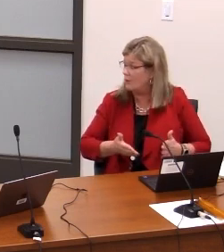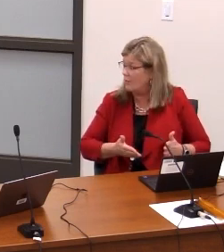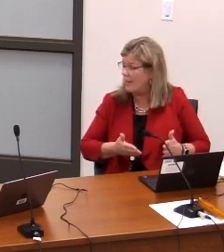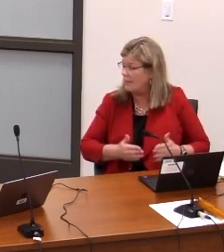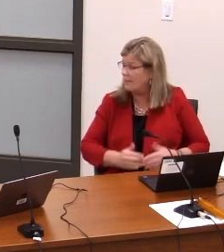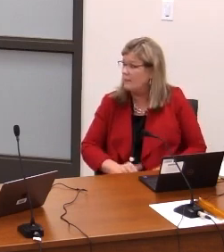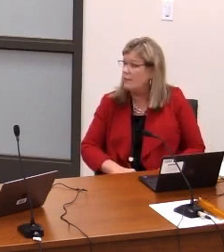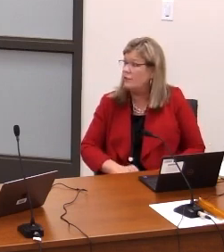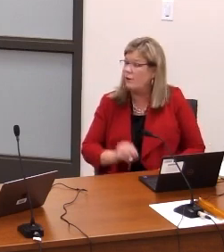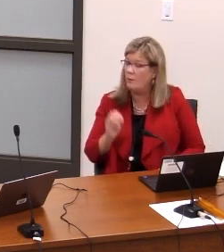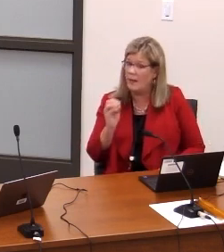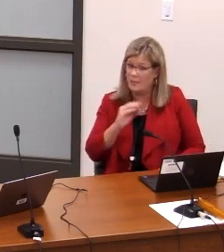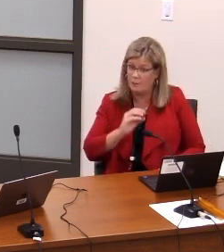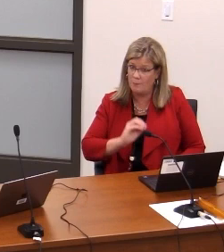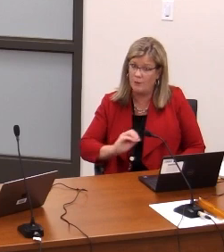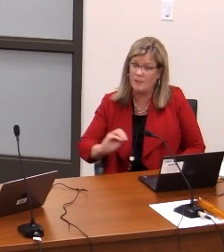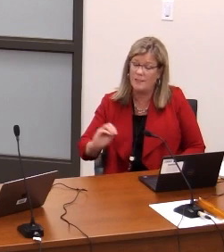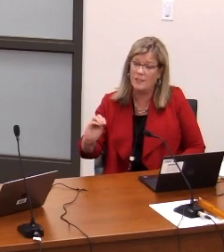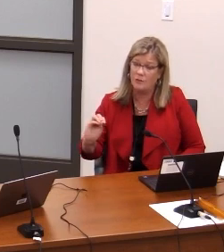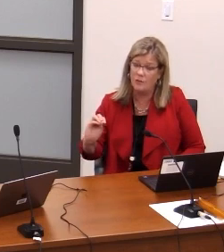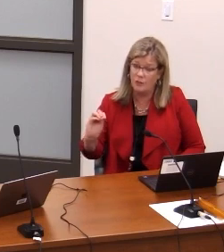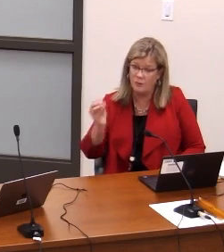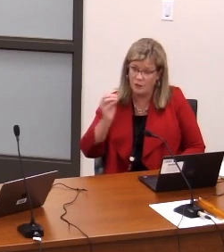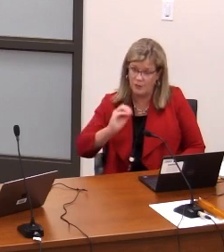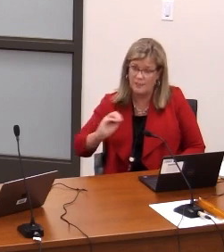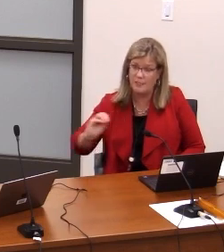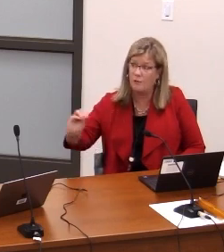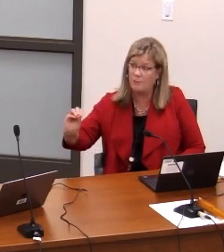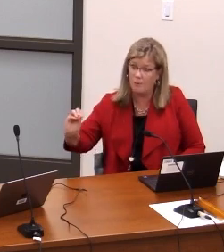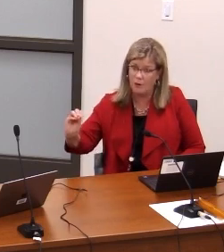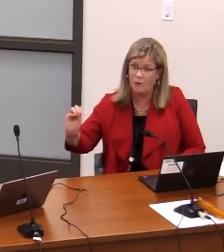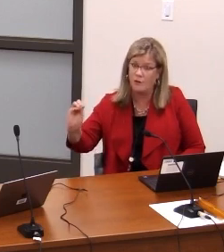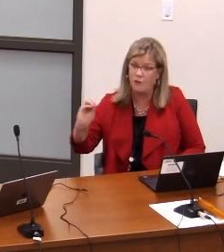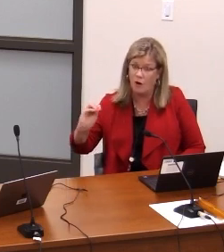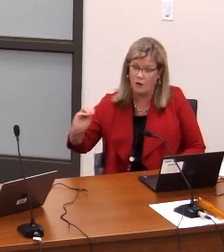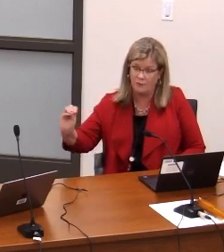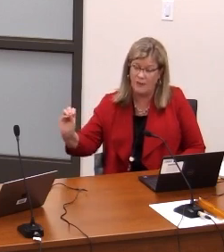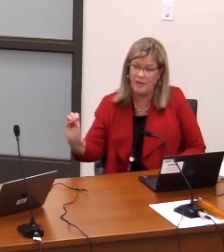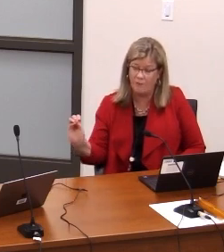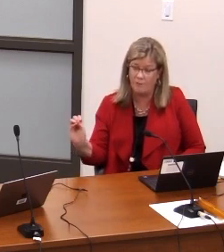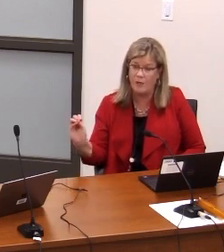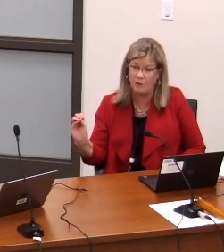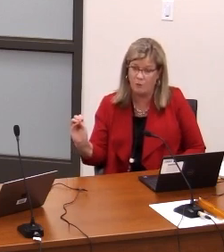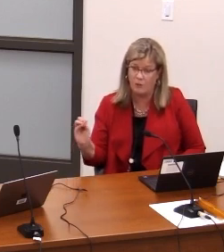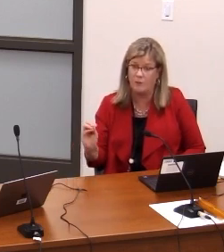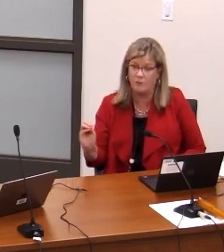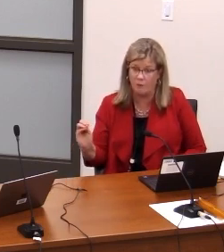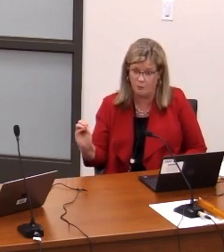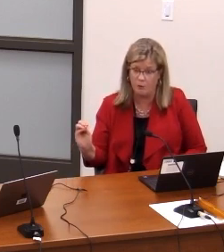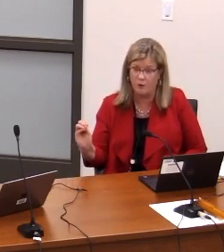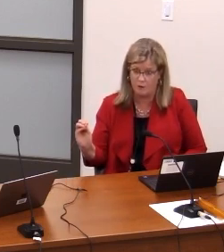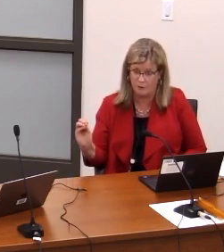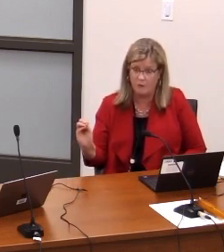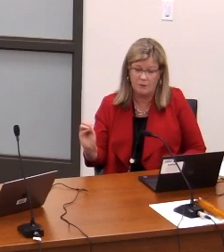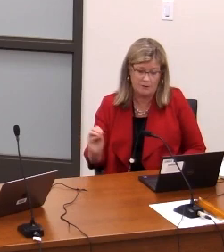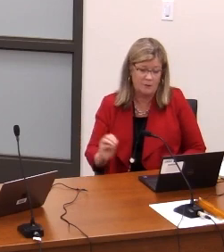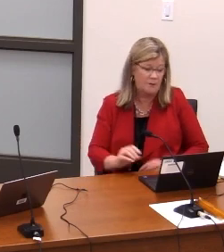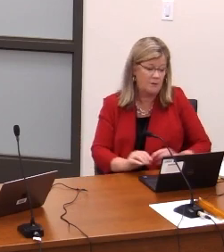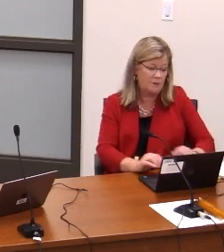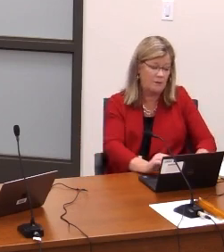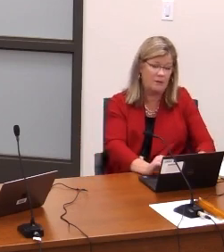current standards and all that. So as we build into year 2, you're going to see trend markers for all of that information within the school report